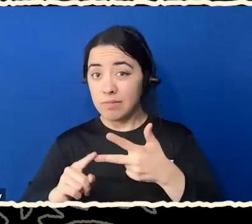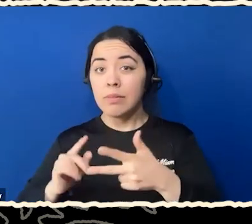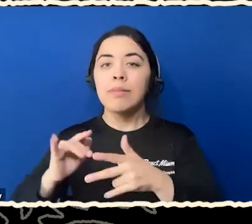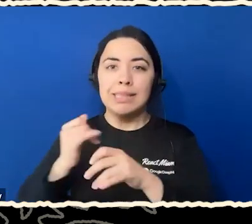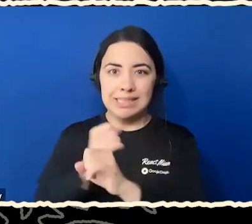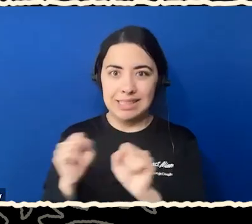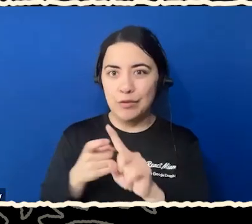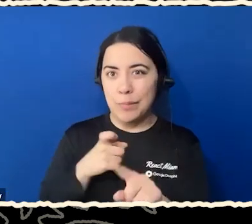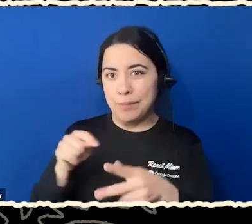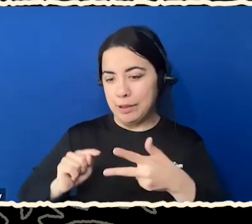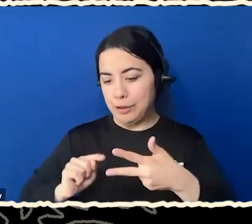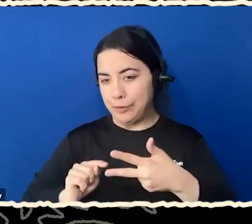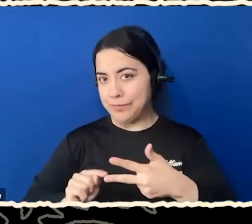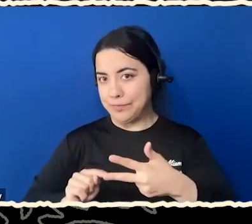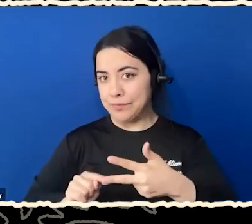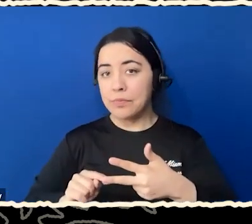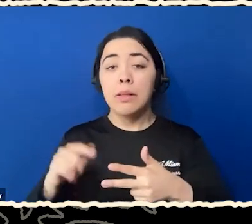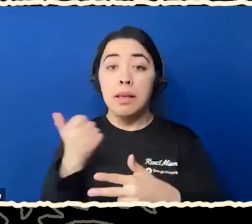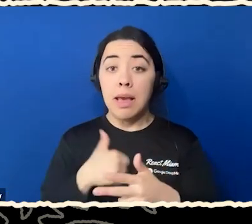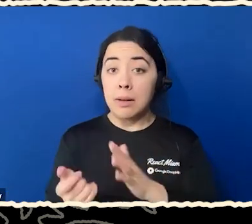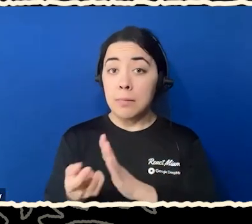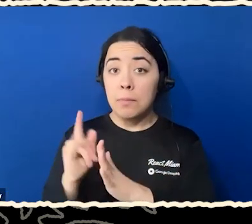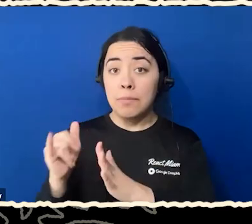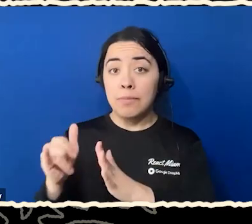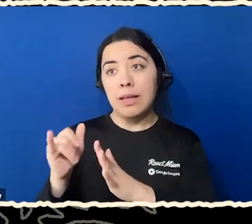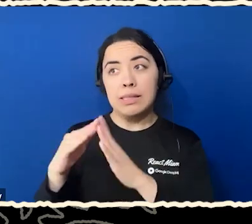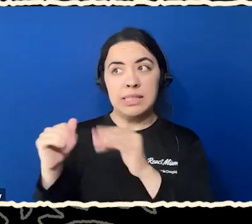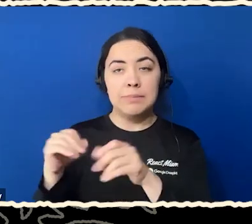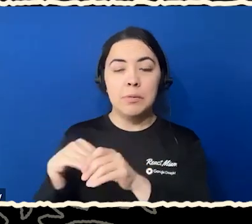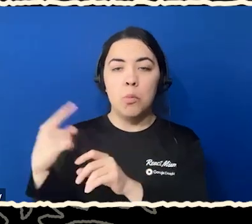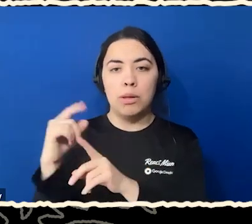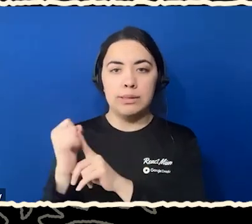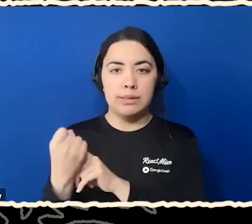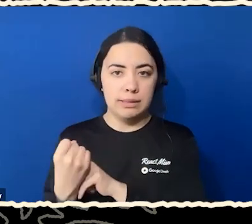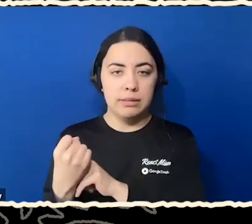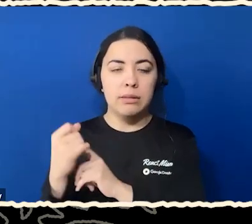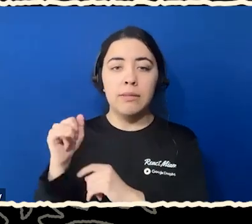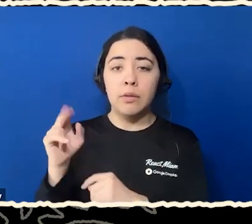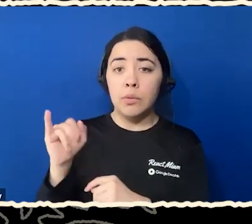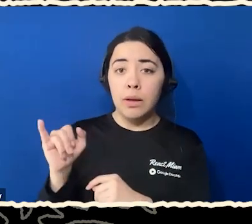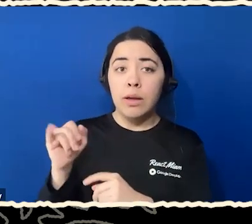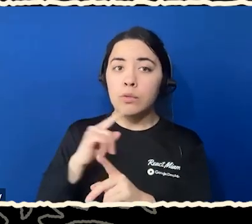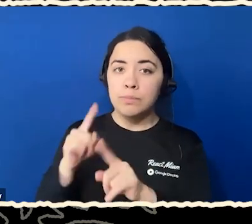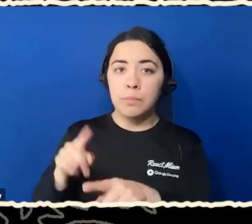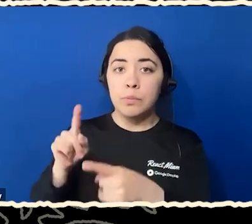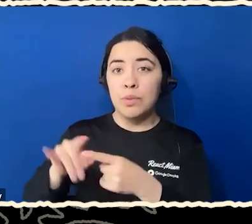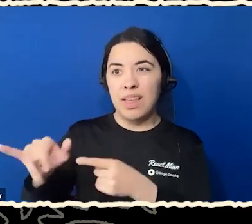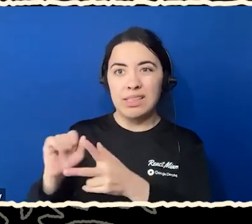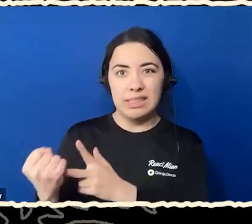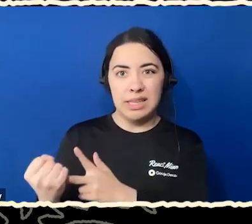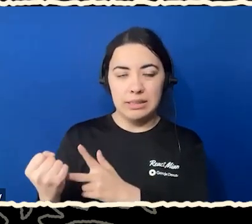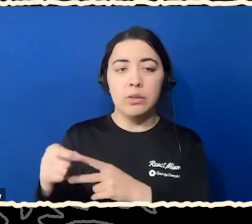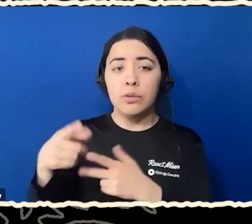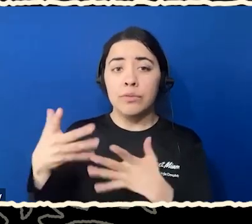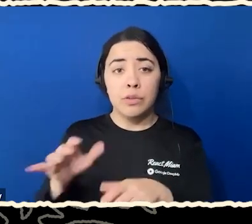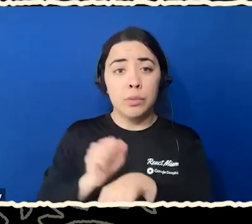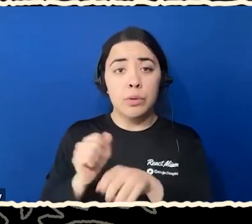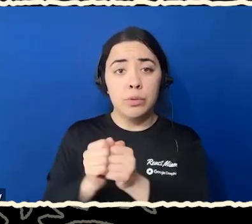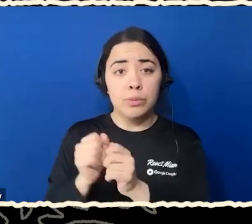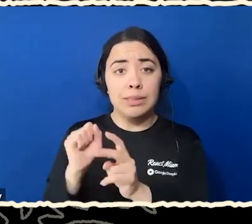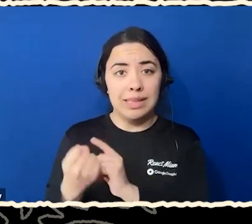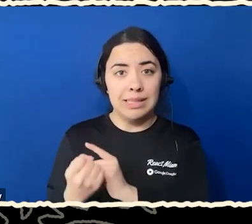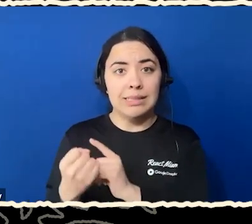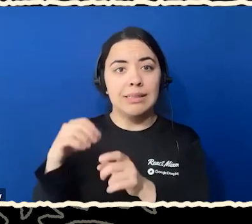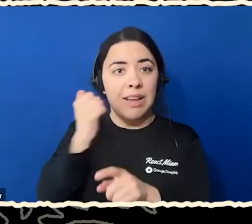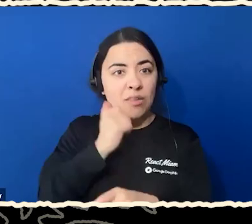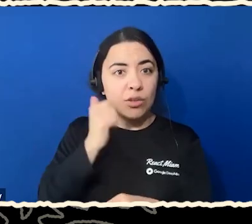comes. At any moment, the system is in one state, and the UI reacts to that state. You already work with states in React every